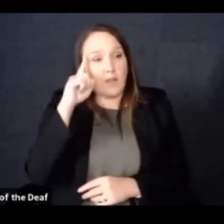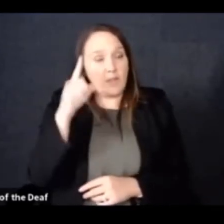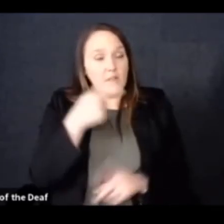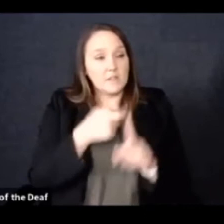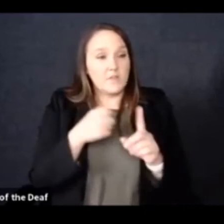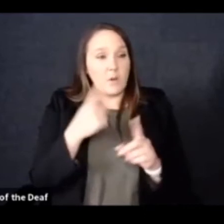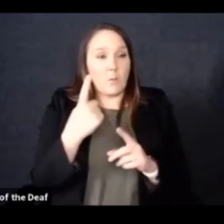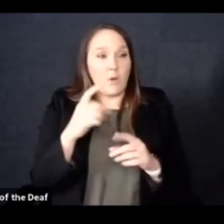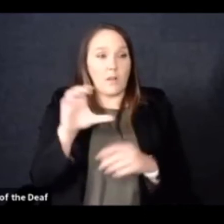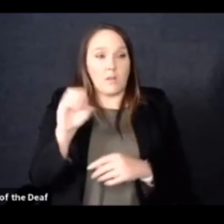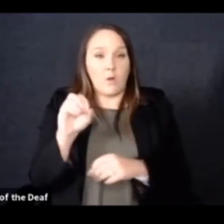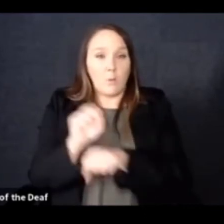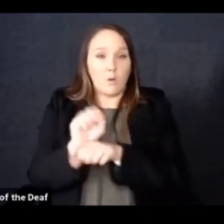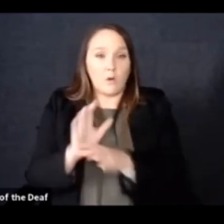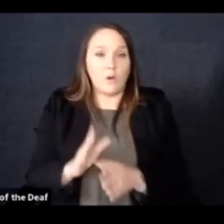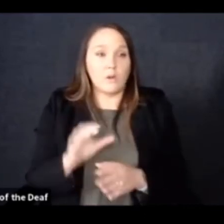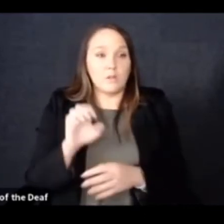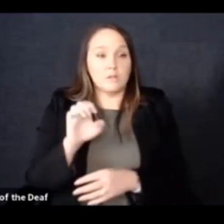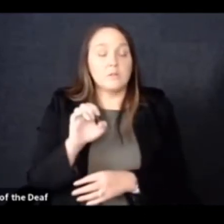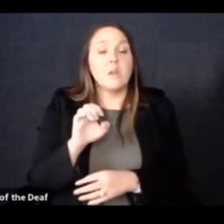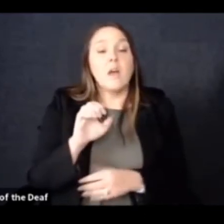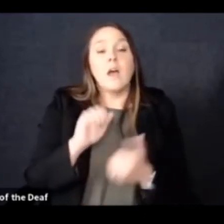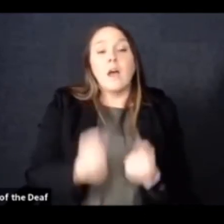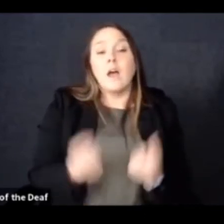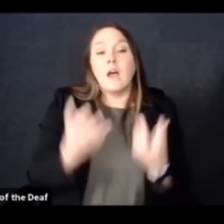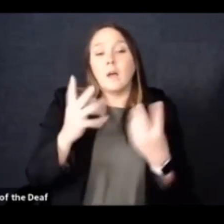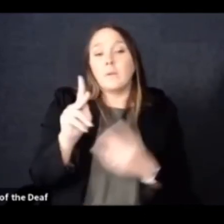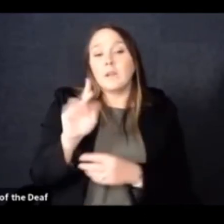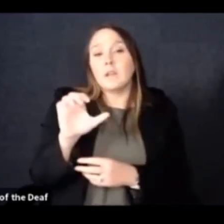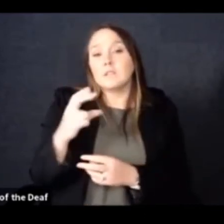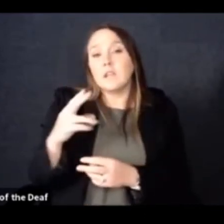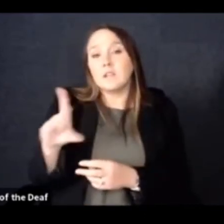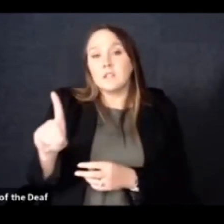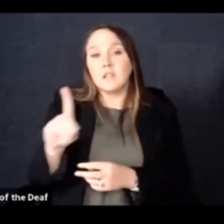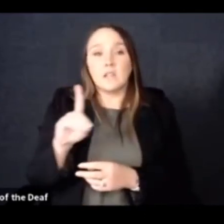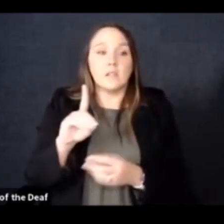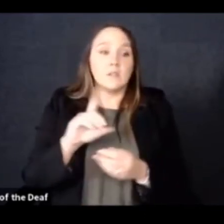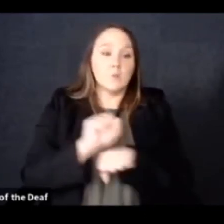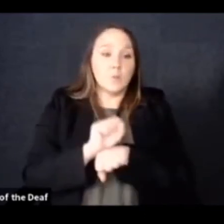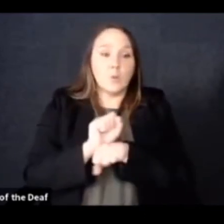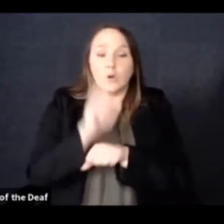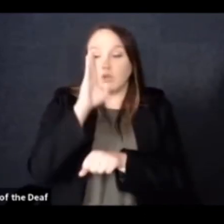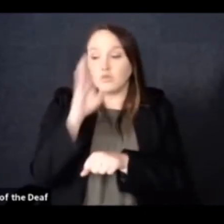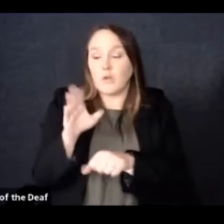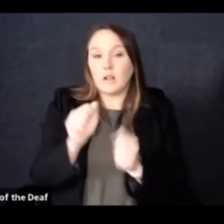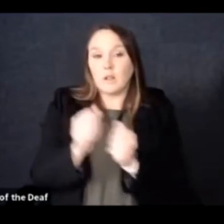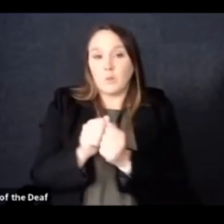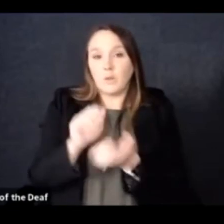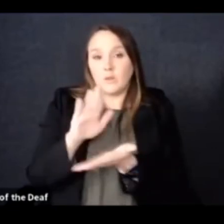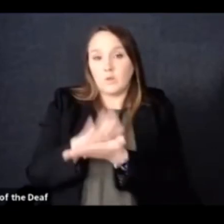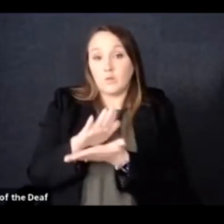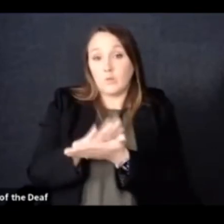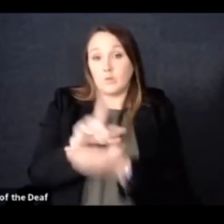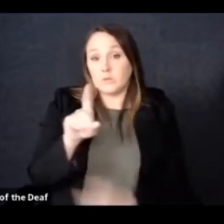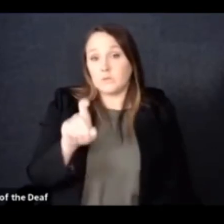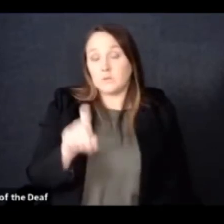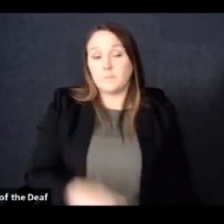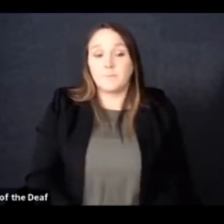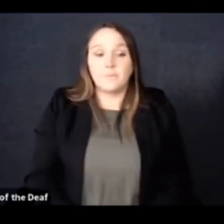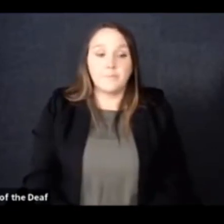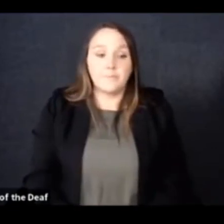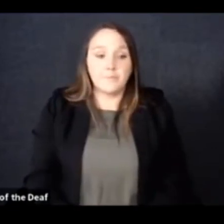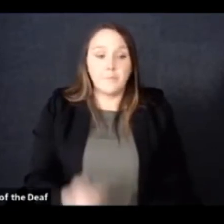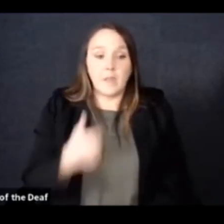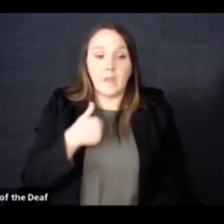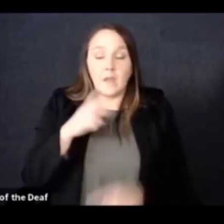colleagues, Isabel. How many Knox County Health Department liaisons work directly with the schools? I'm looking